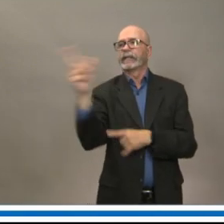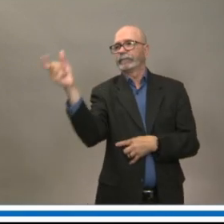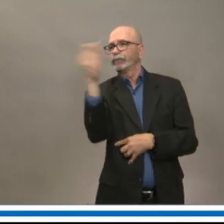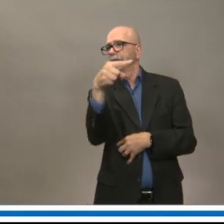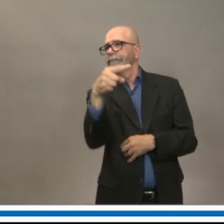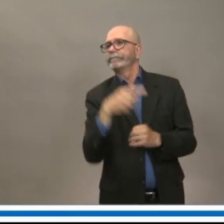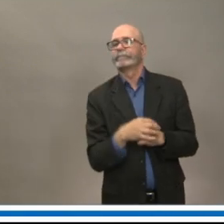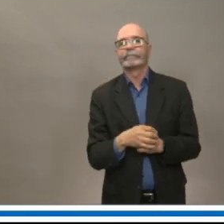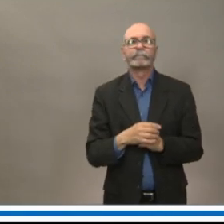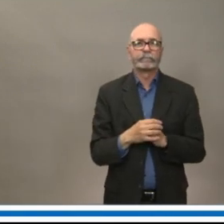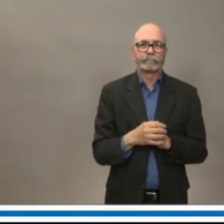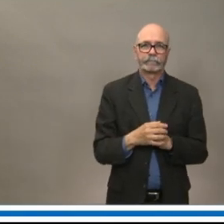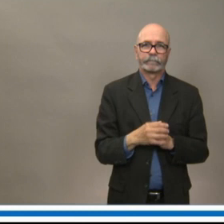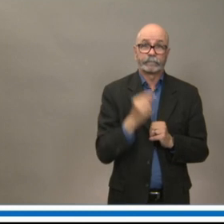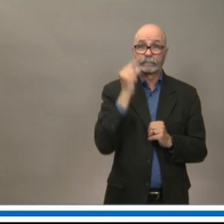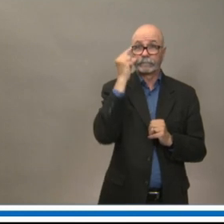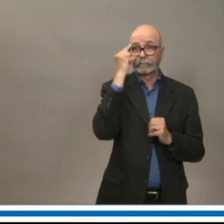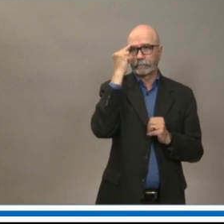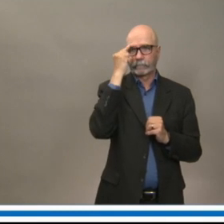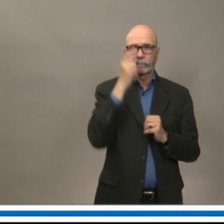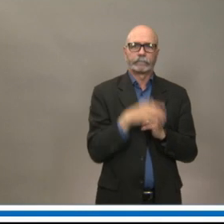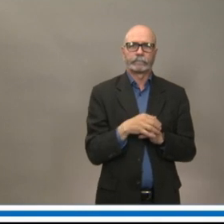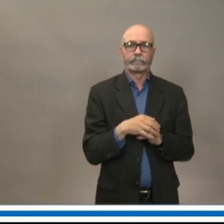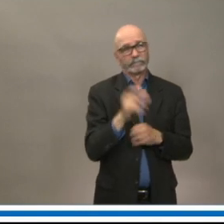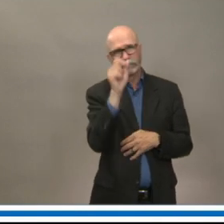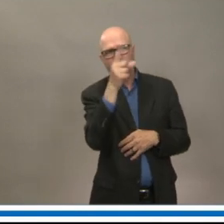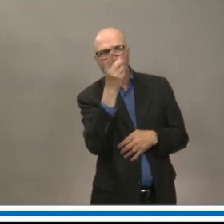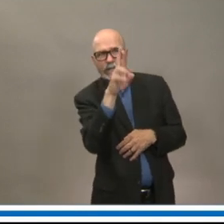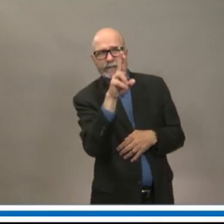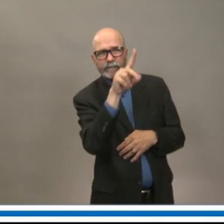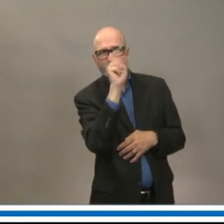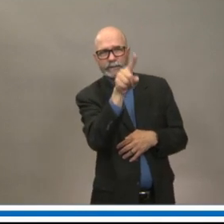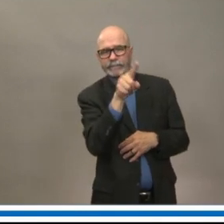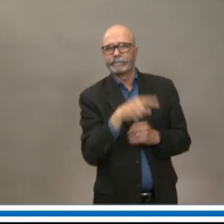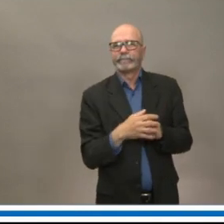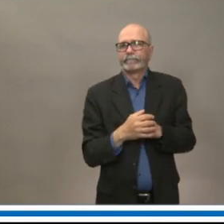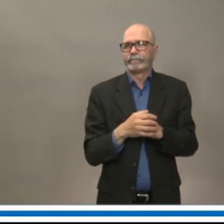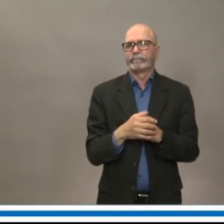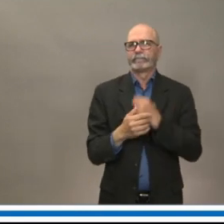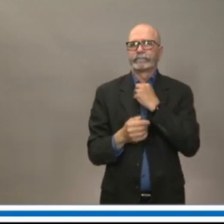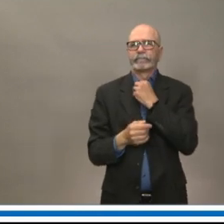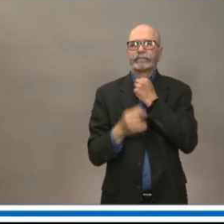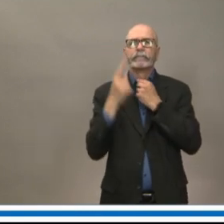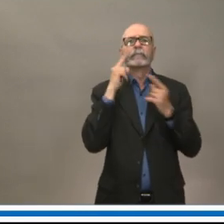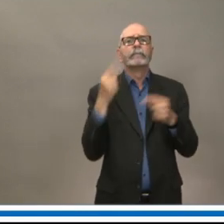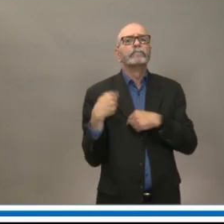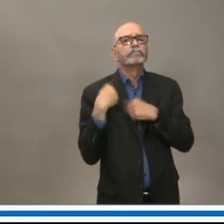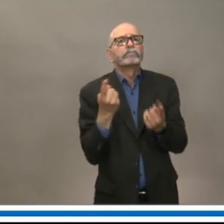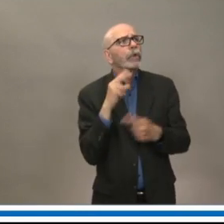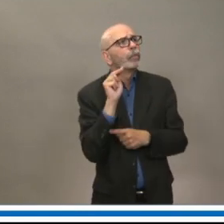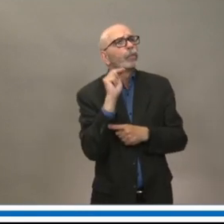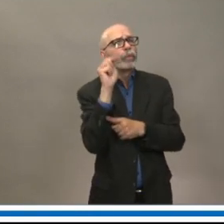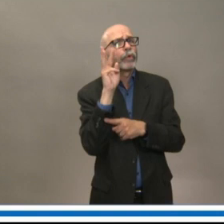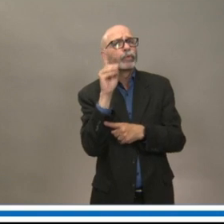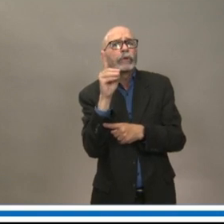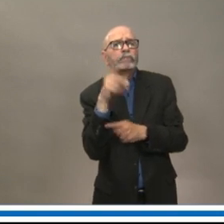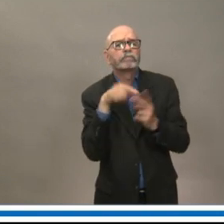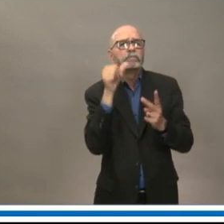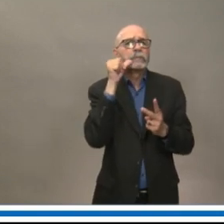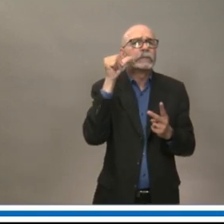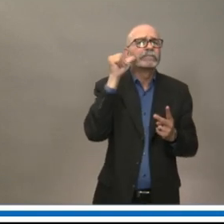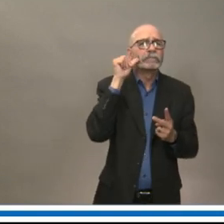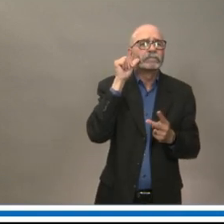Thank you. Dr. Strang, I'm wondering whether or not there's an update on Northwood. I know yesterday there was 31 residents who were confirmed